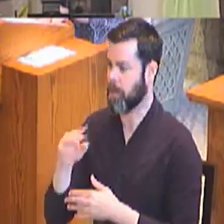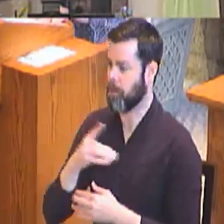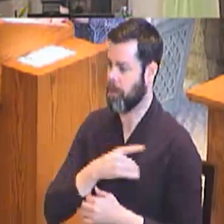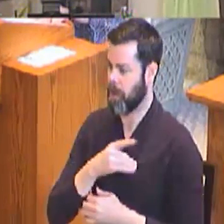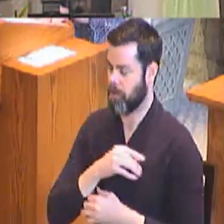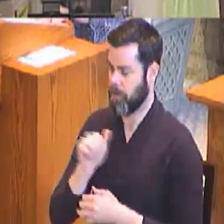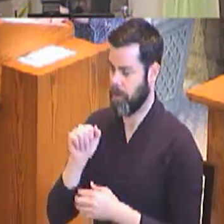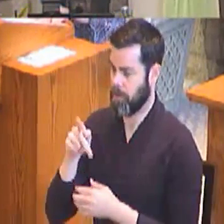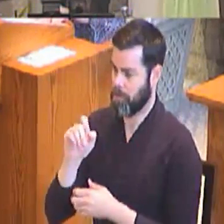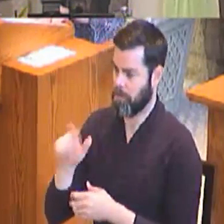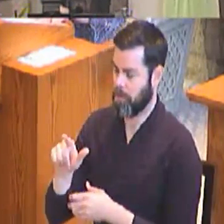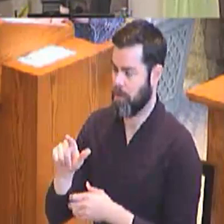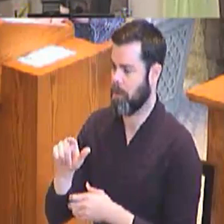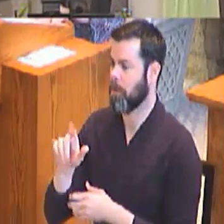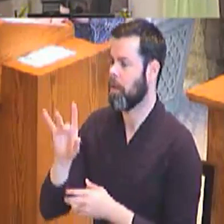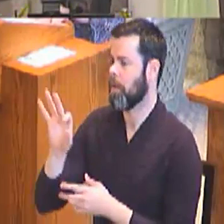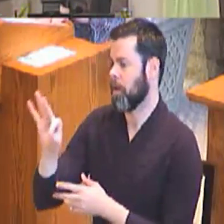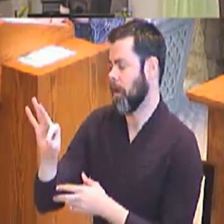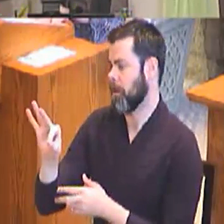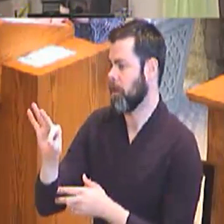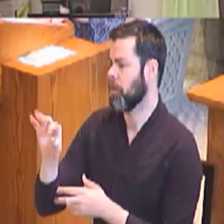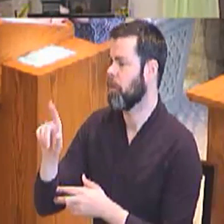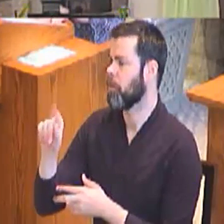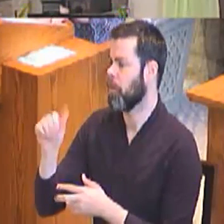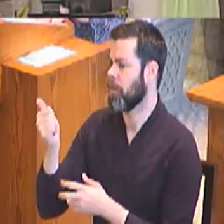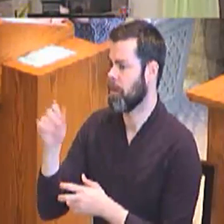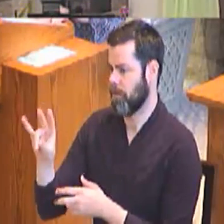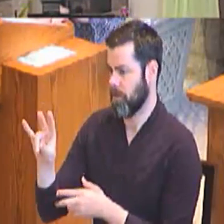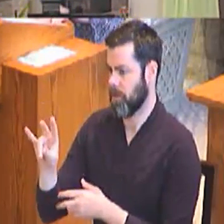2017. Steve Brumbaugh,